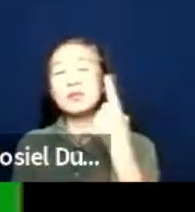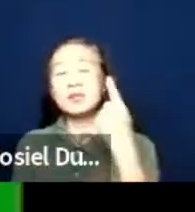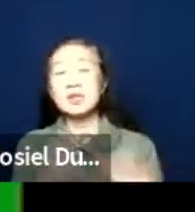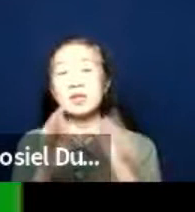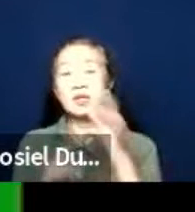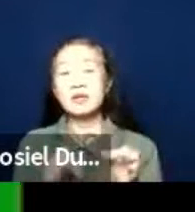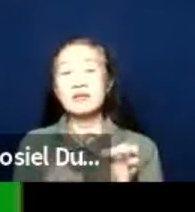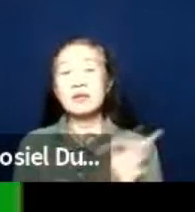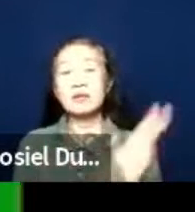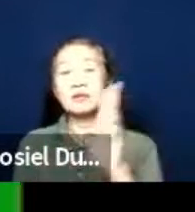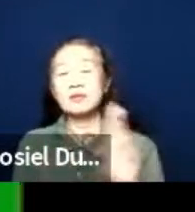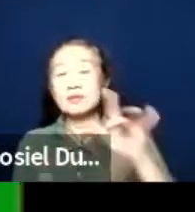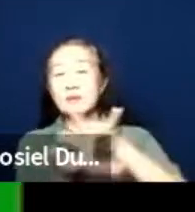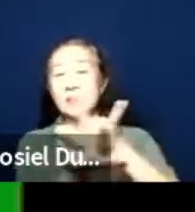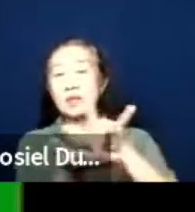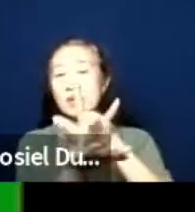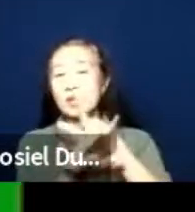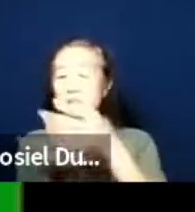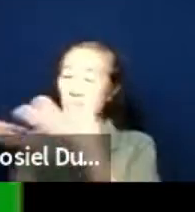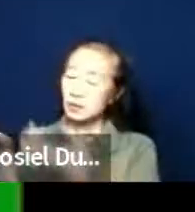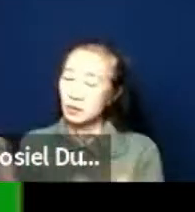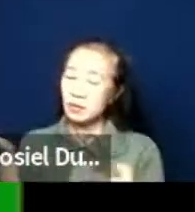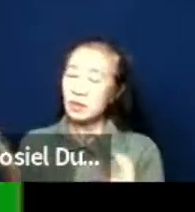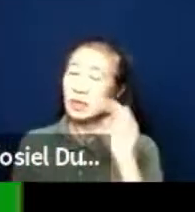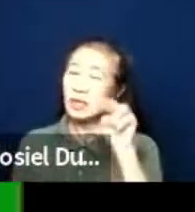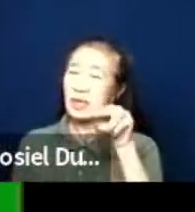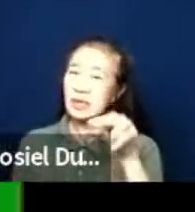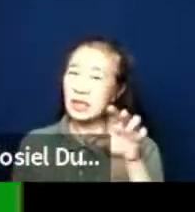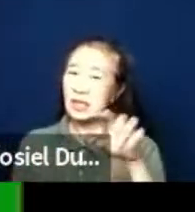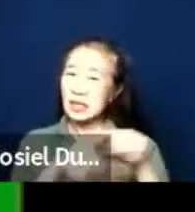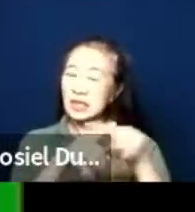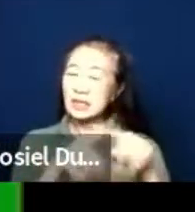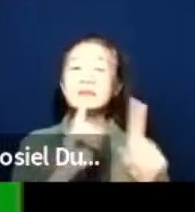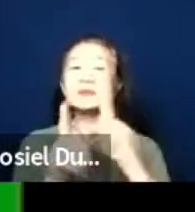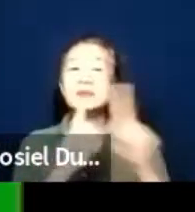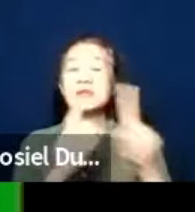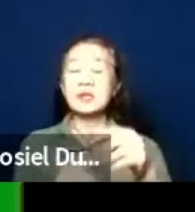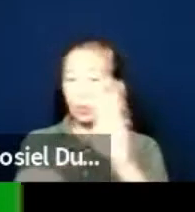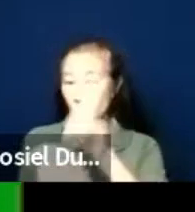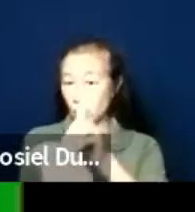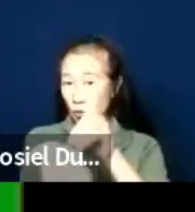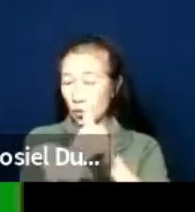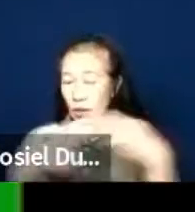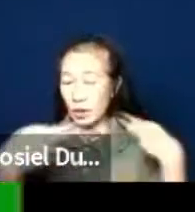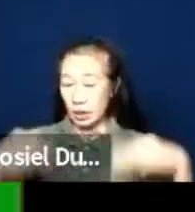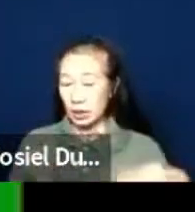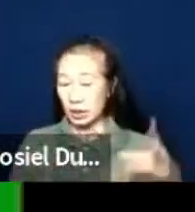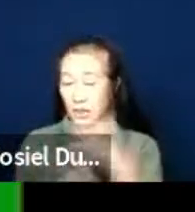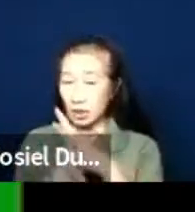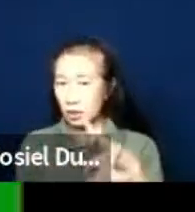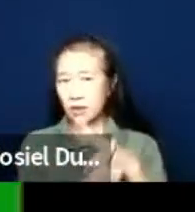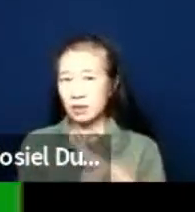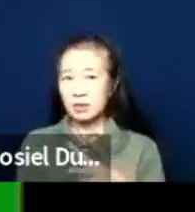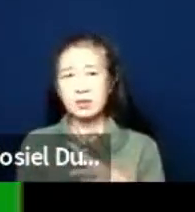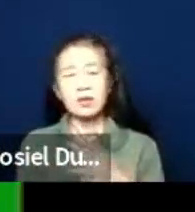use medical equipment in your home that requires electricity, talk to your doctor or healthcare provider about what you may be